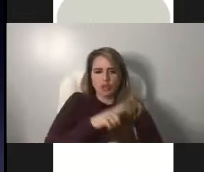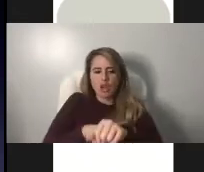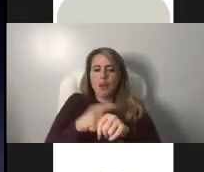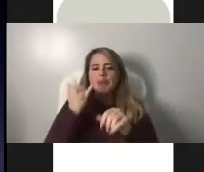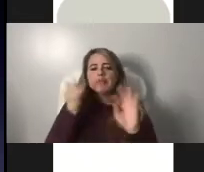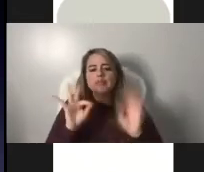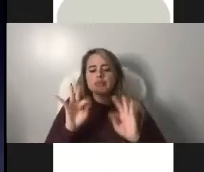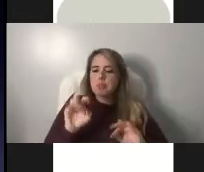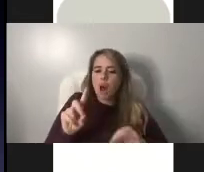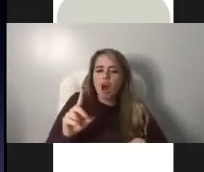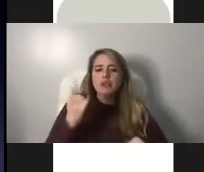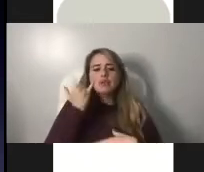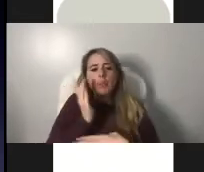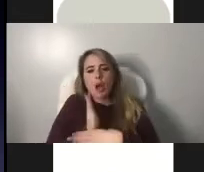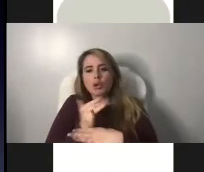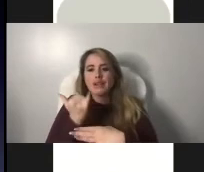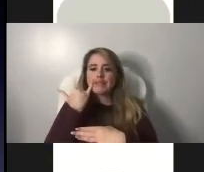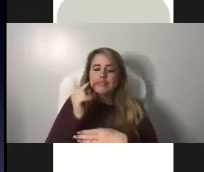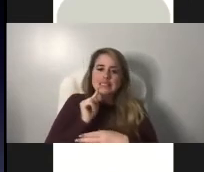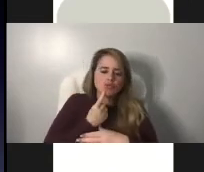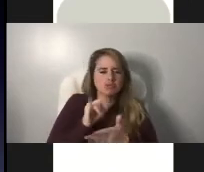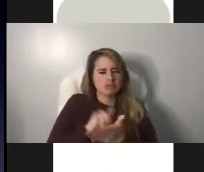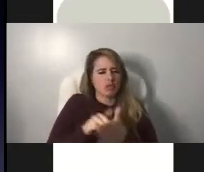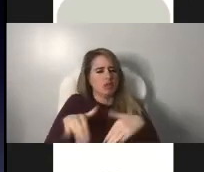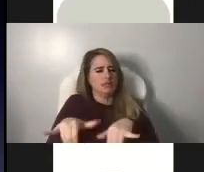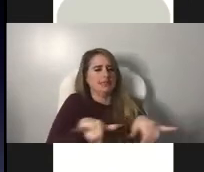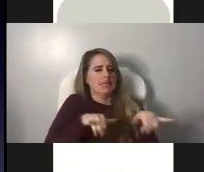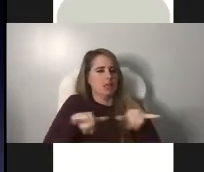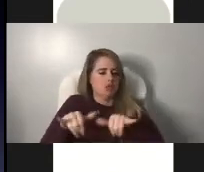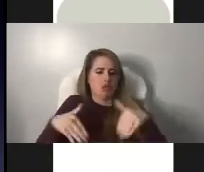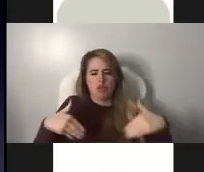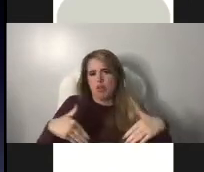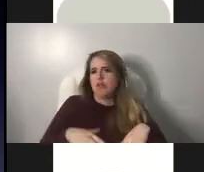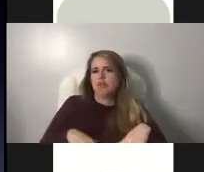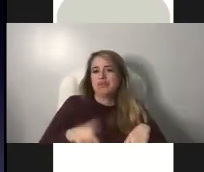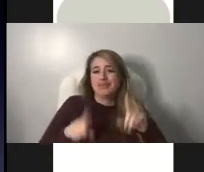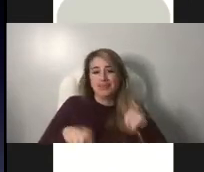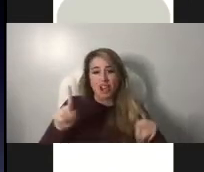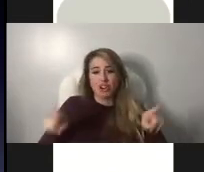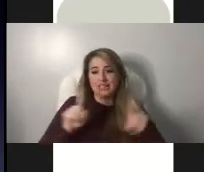or advanced, has not really been standardized among these studies. There's various